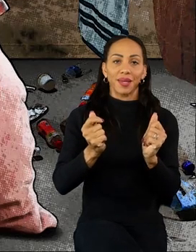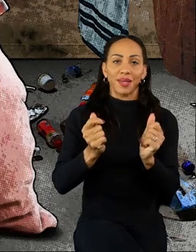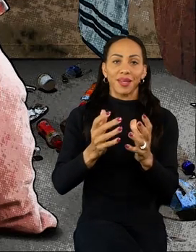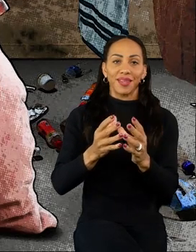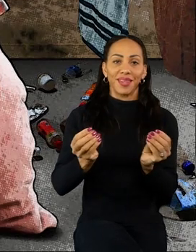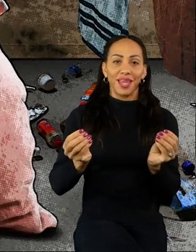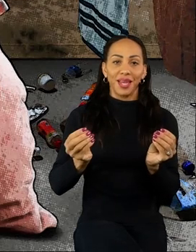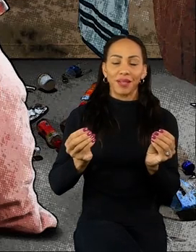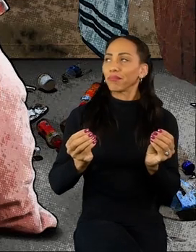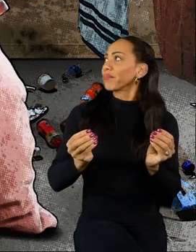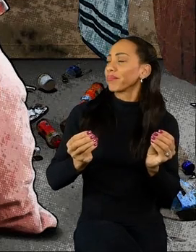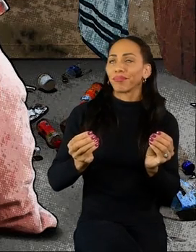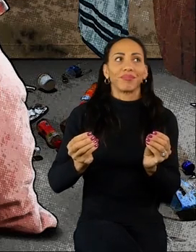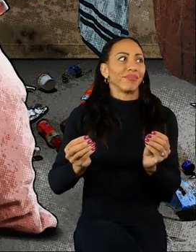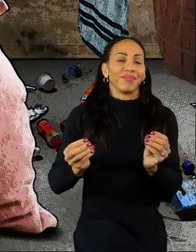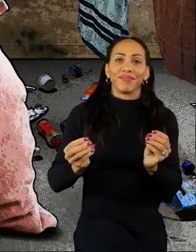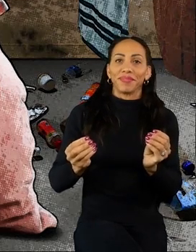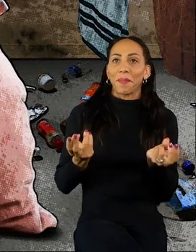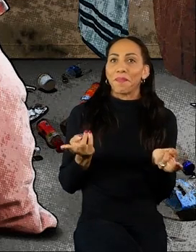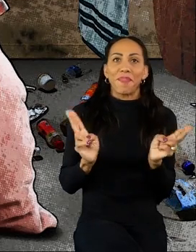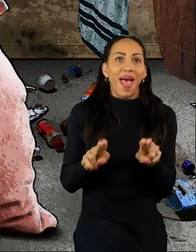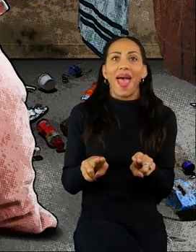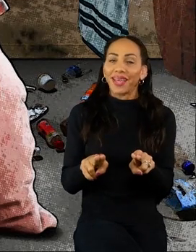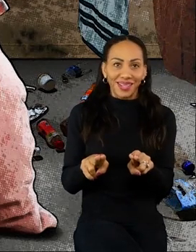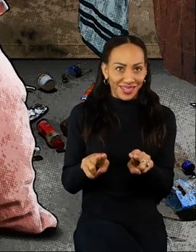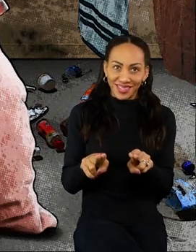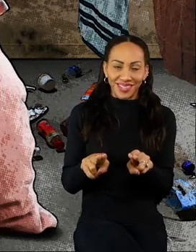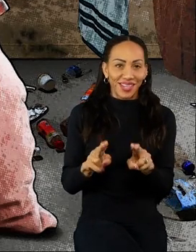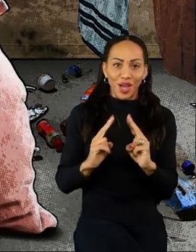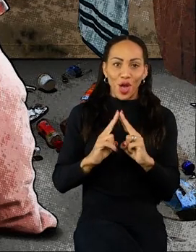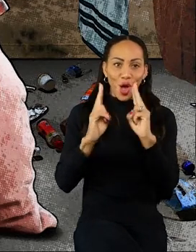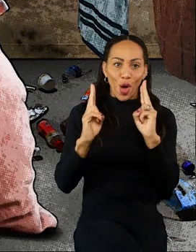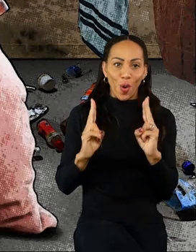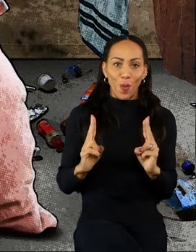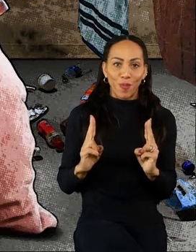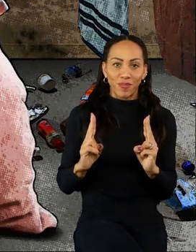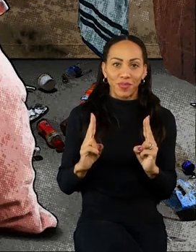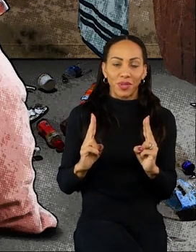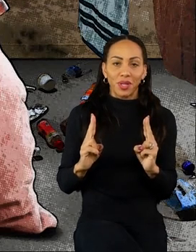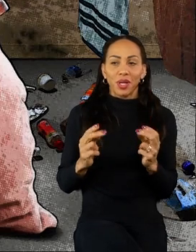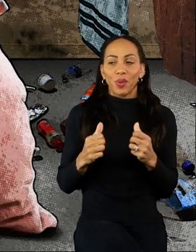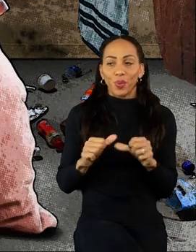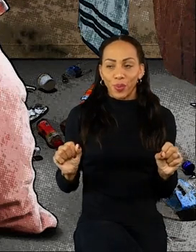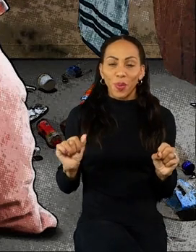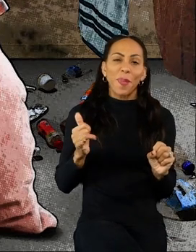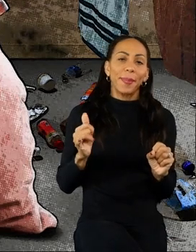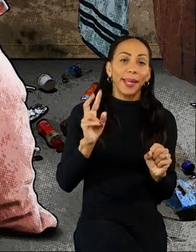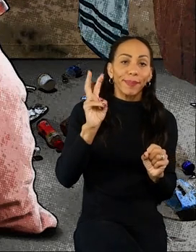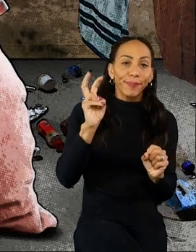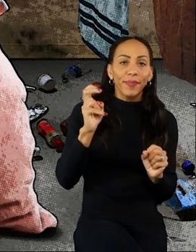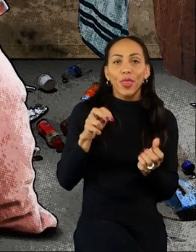back home. You've made it back home on foot, perhaps, but you're not very well. You have to dry out your